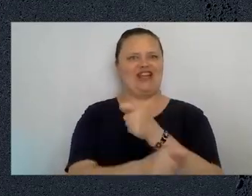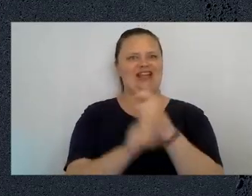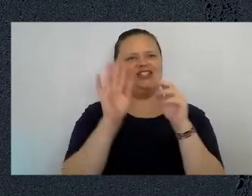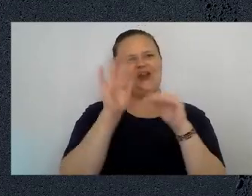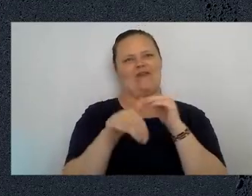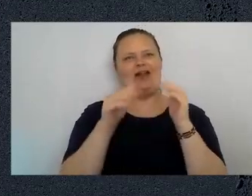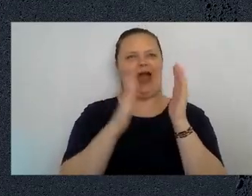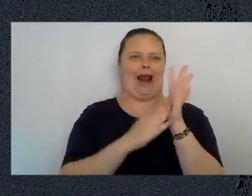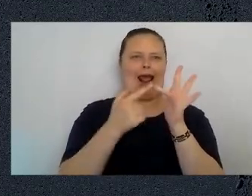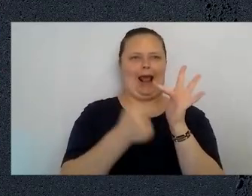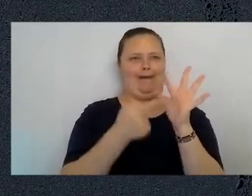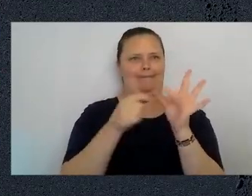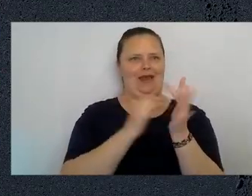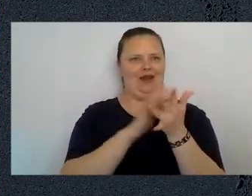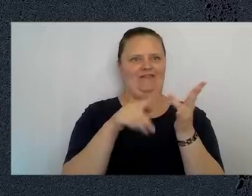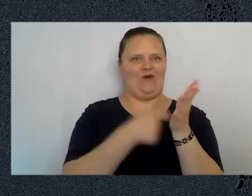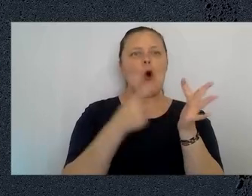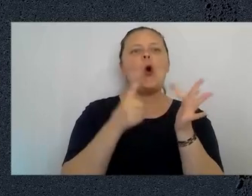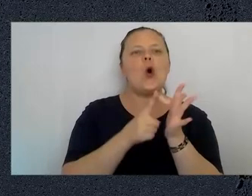as well. The London Underground.